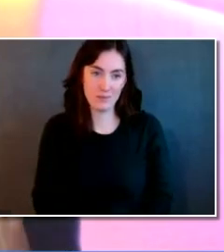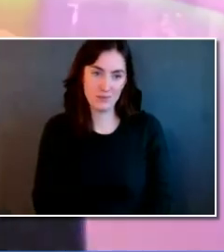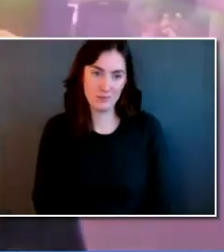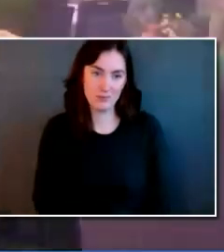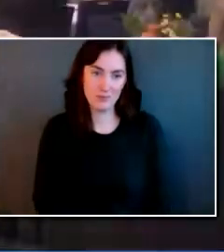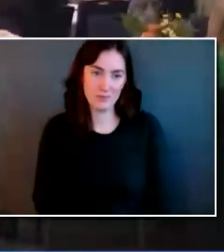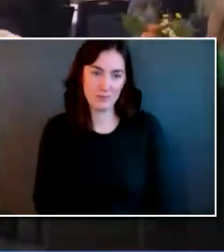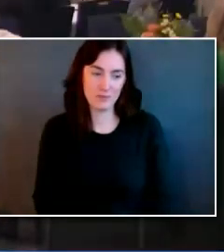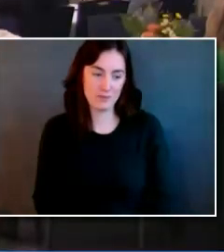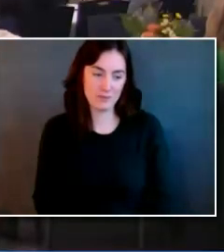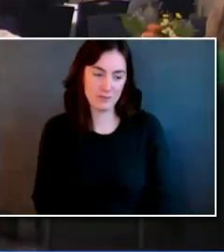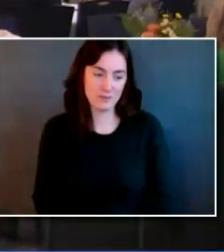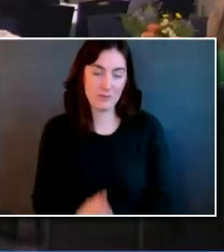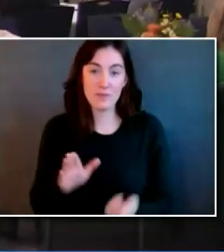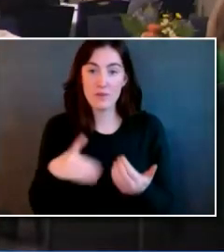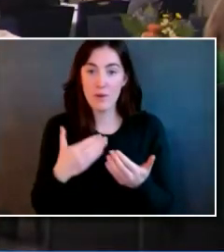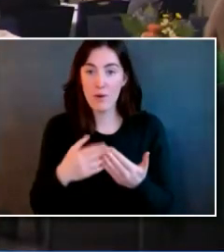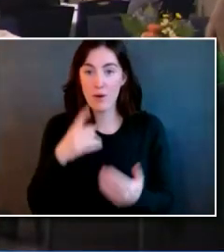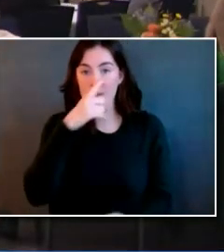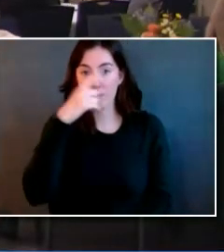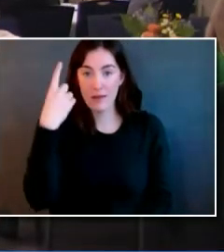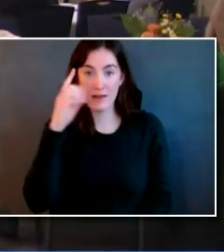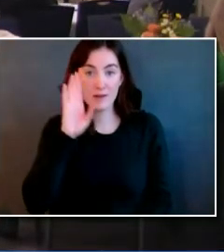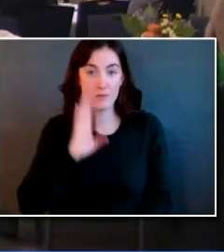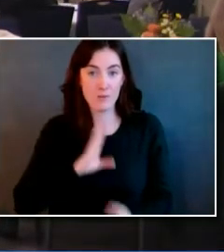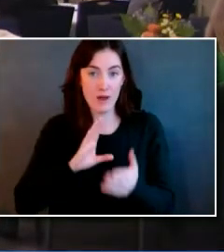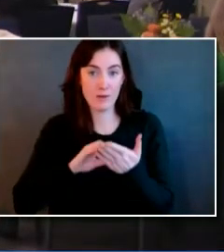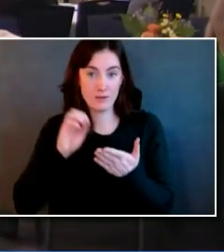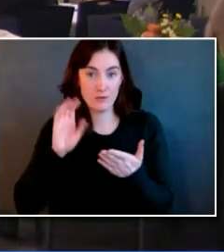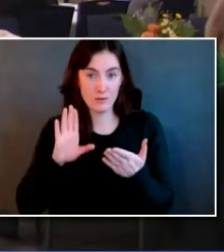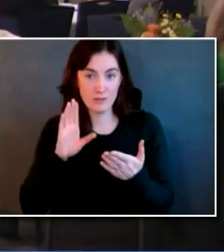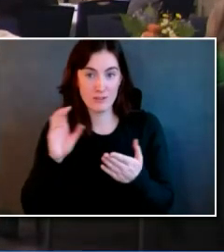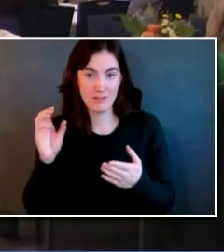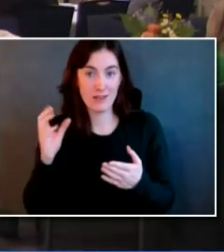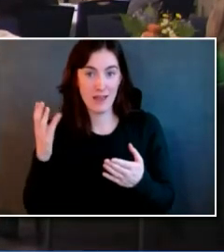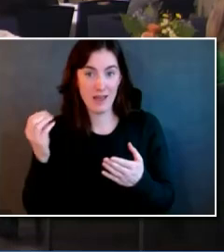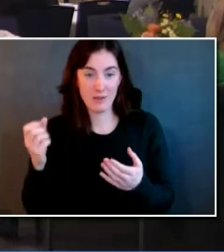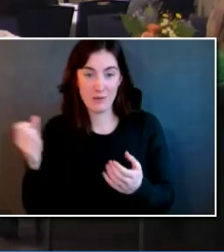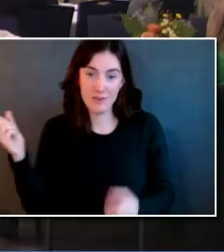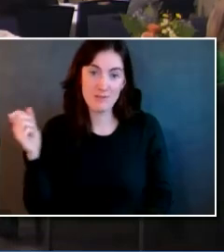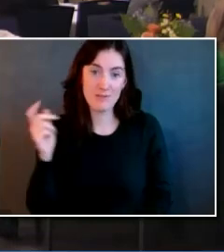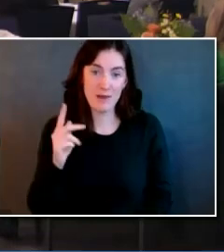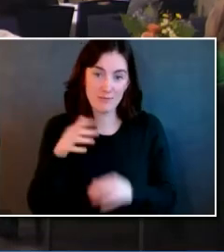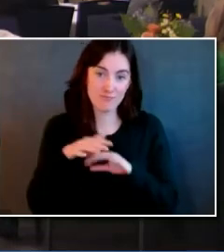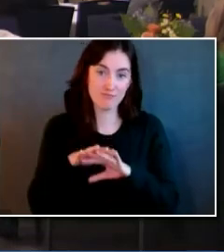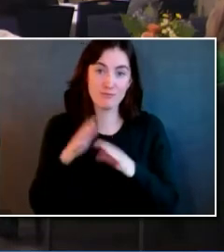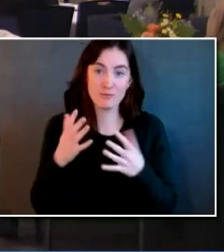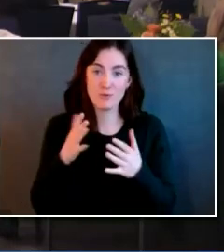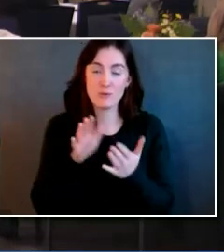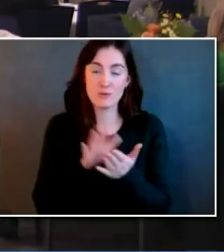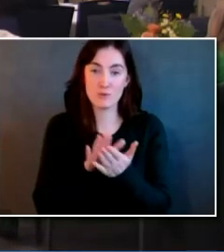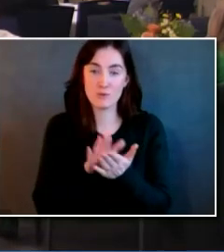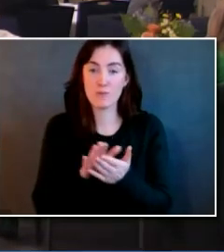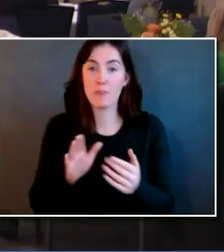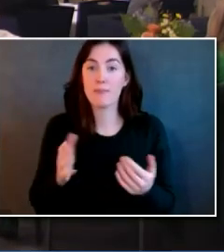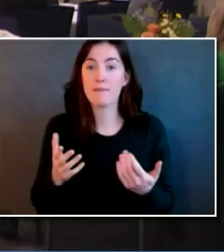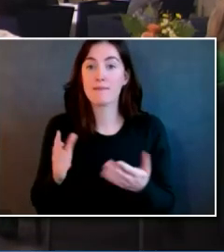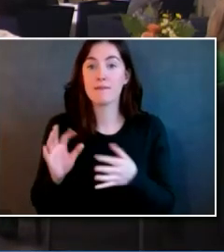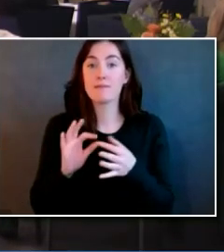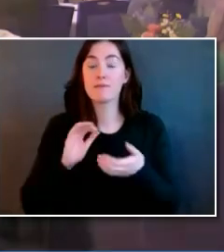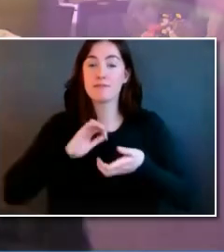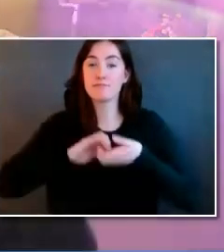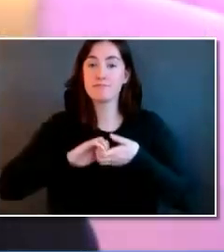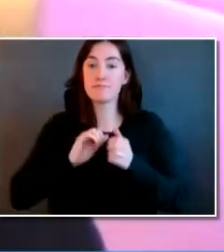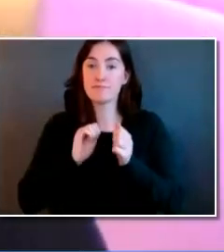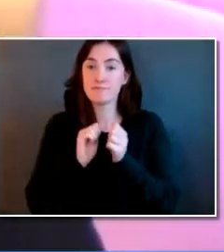These are all Black and brown students, okay, and they're going back into the schools. In conjunction with our partners, we're really looking forward